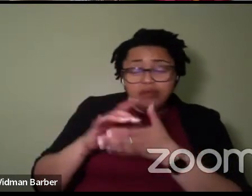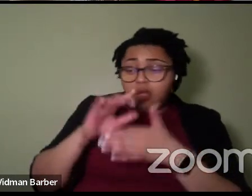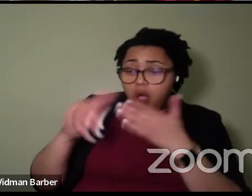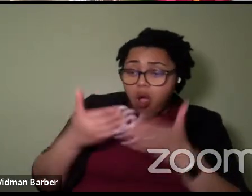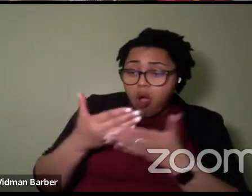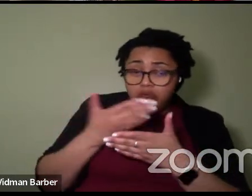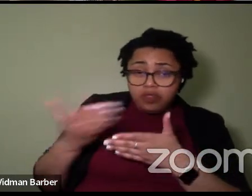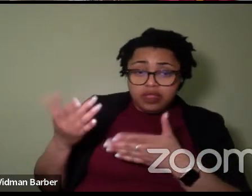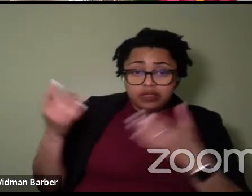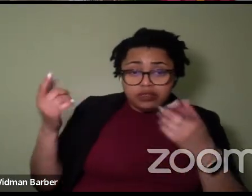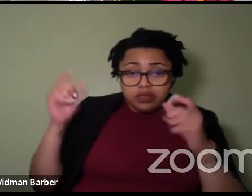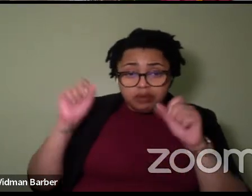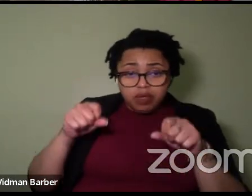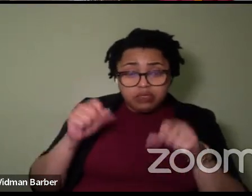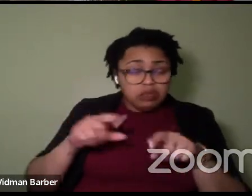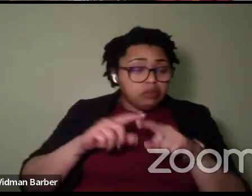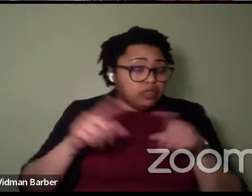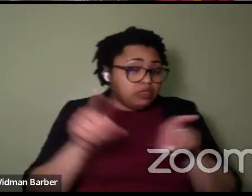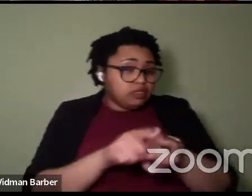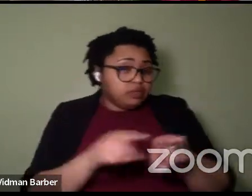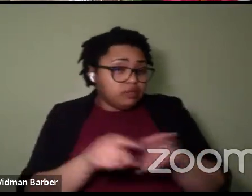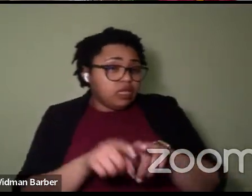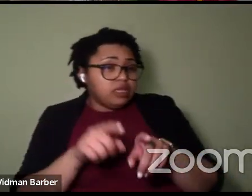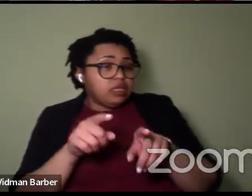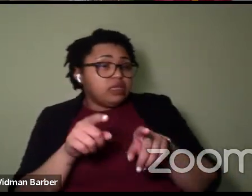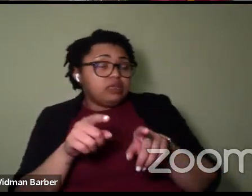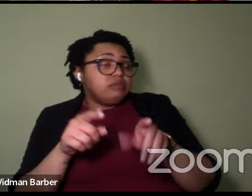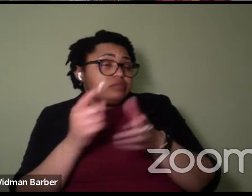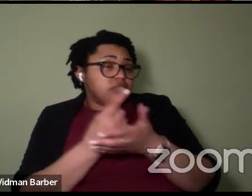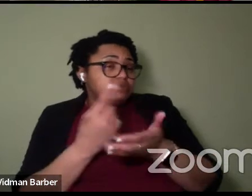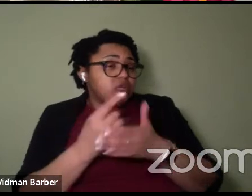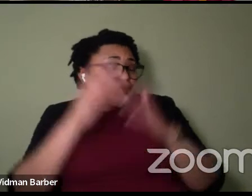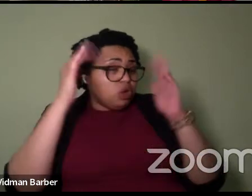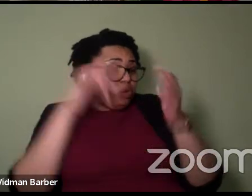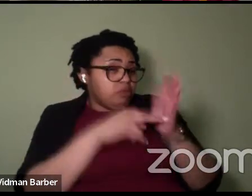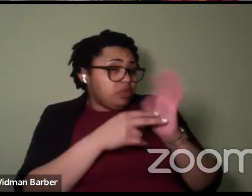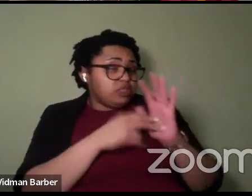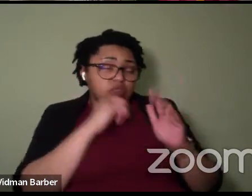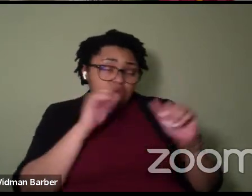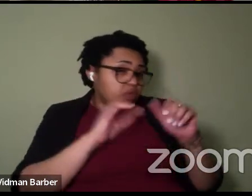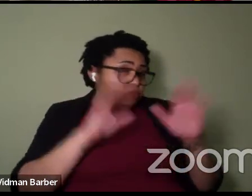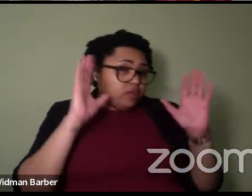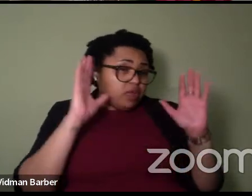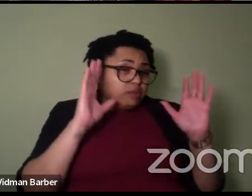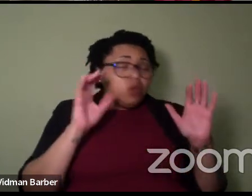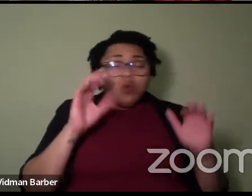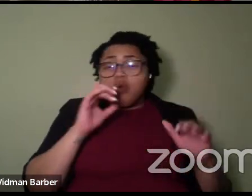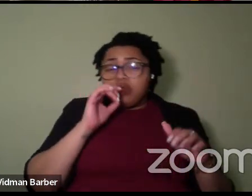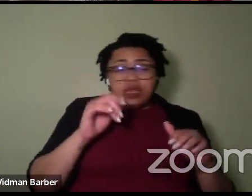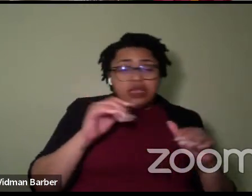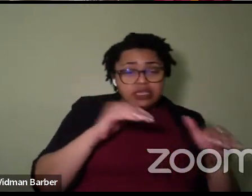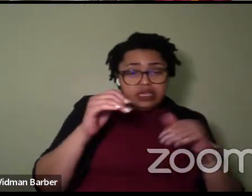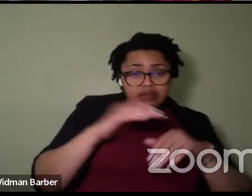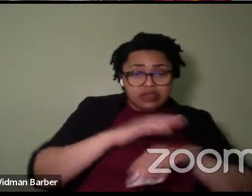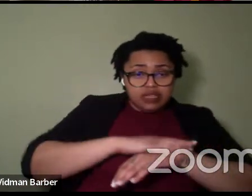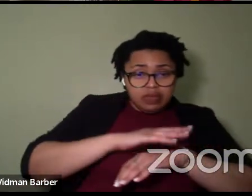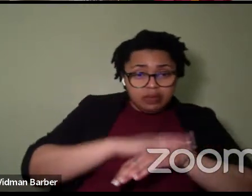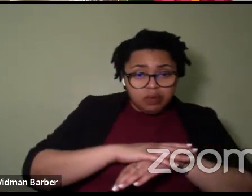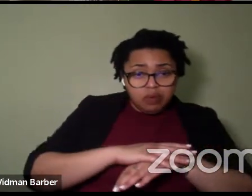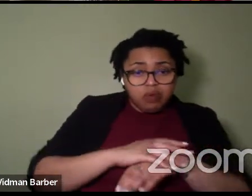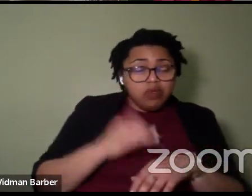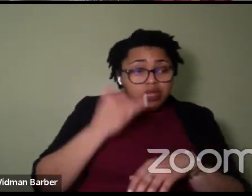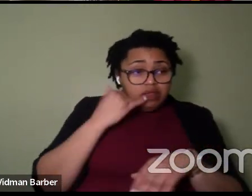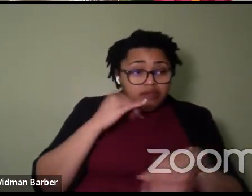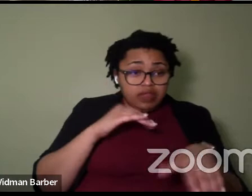to give up. Sometimes hope is the commitment not to leave the table. Because if I leave the table, I know what's going to